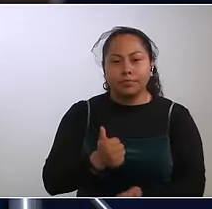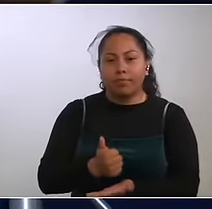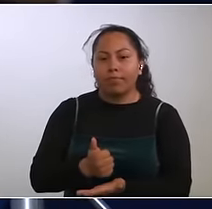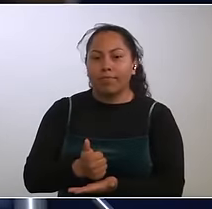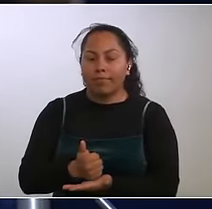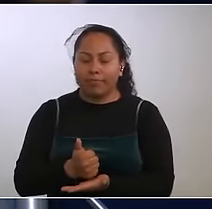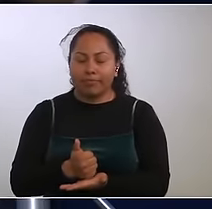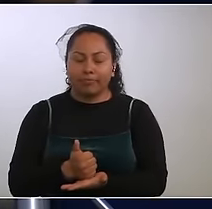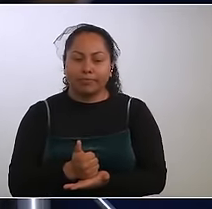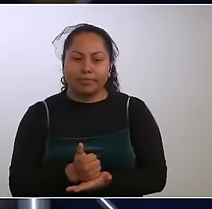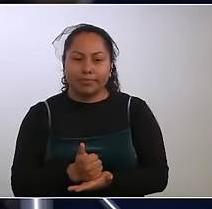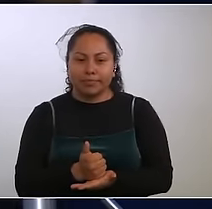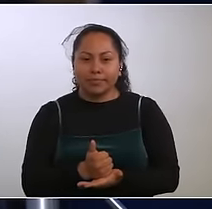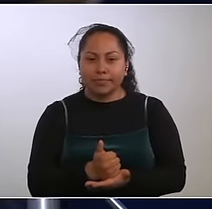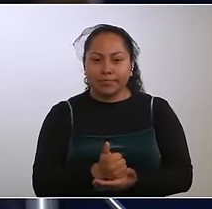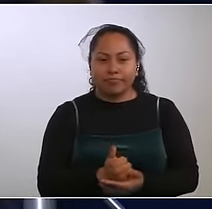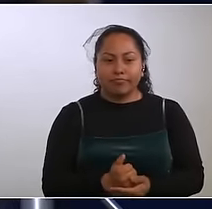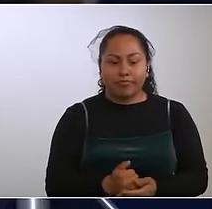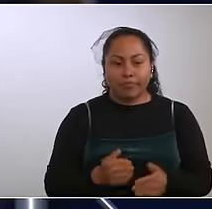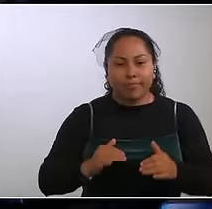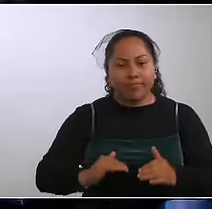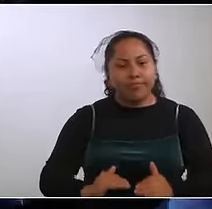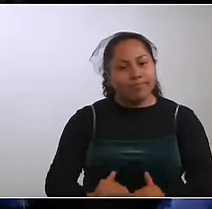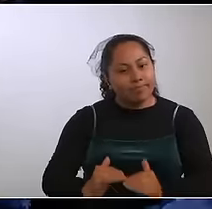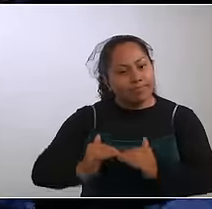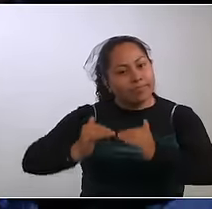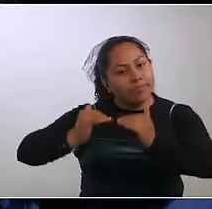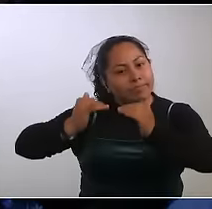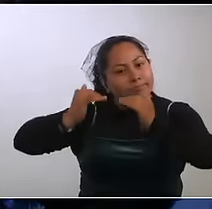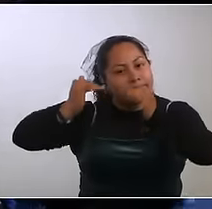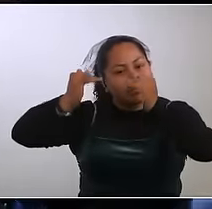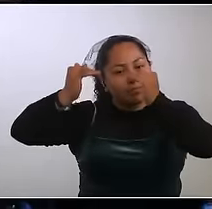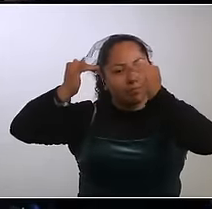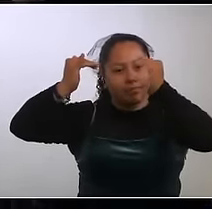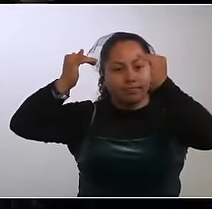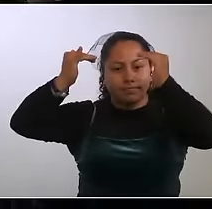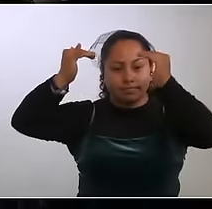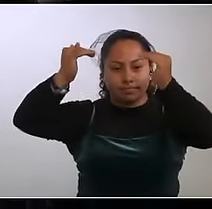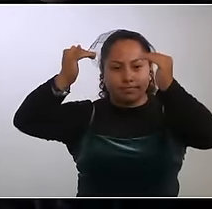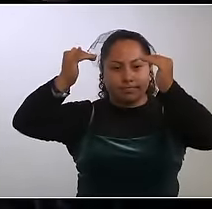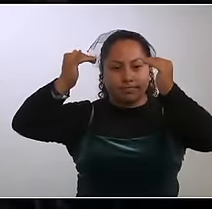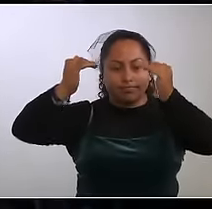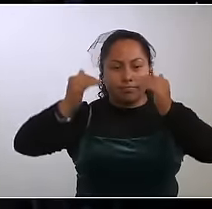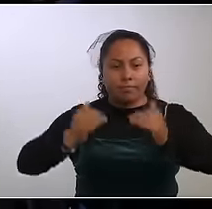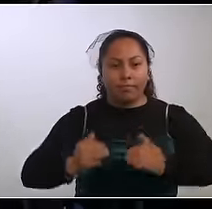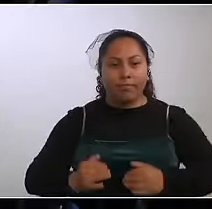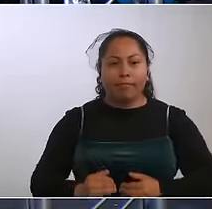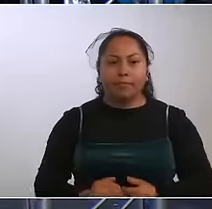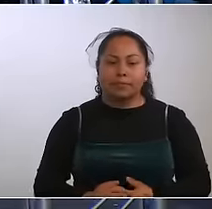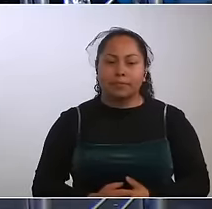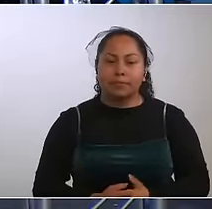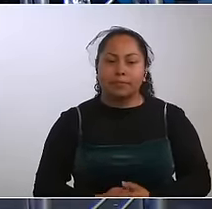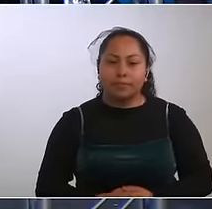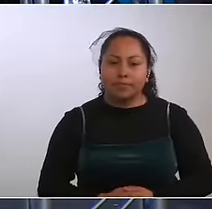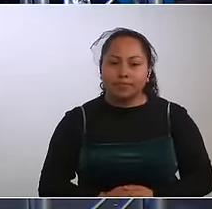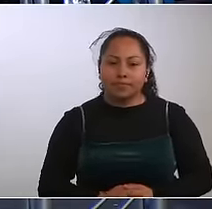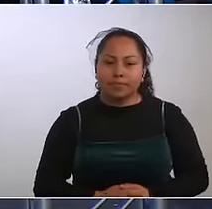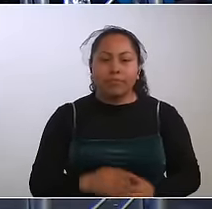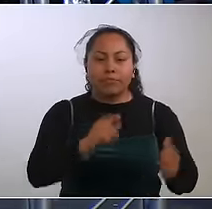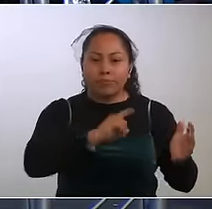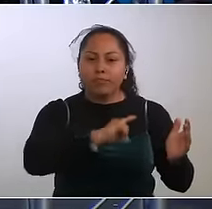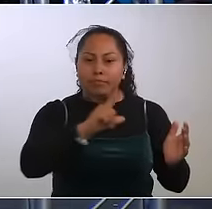los tobillos a las rodillas y de las rodillas a la cintura, y